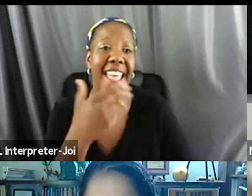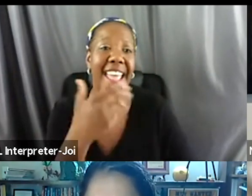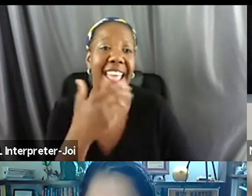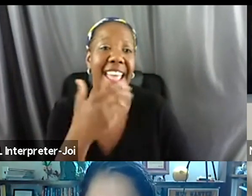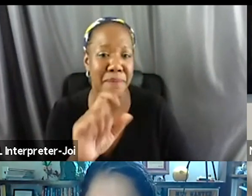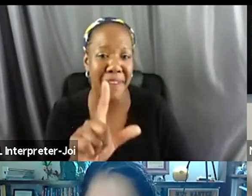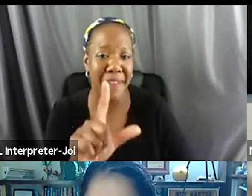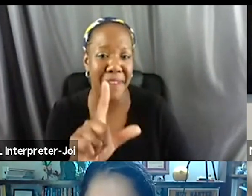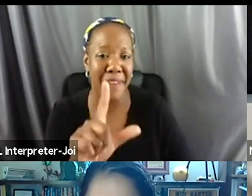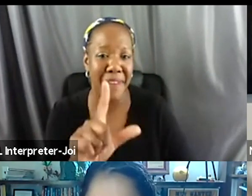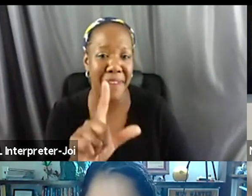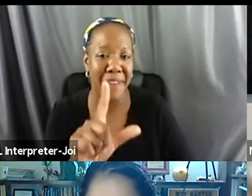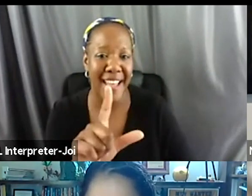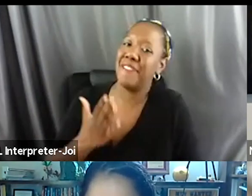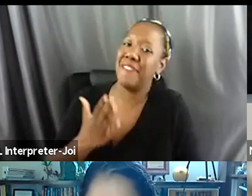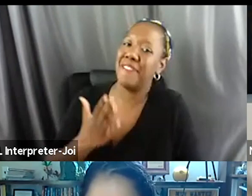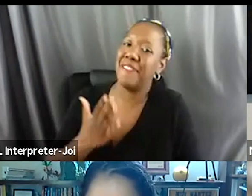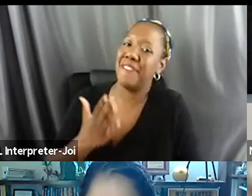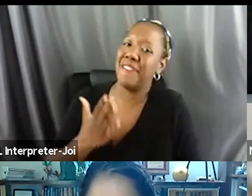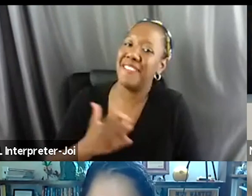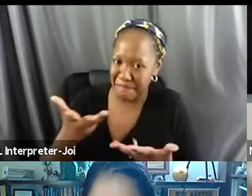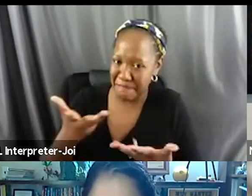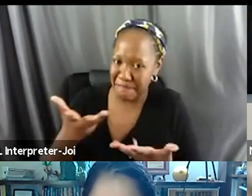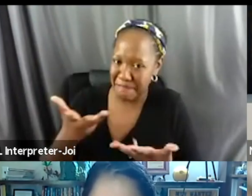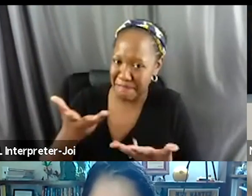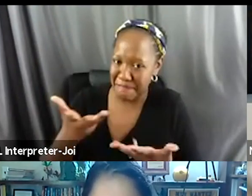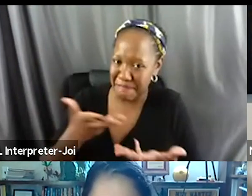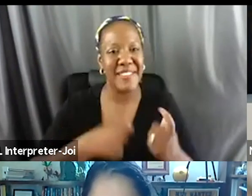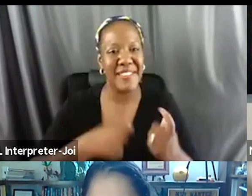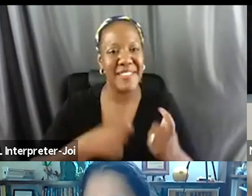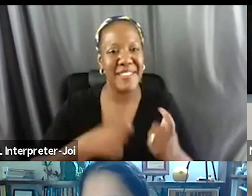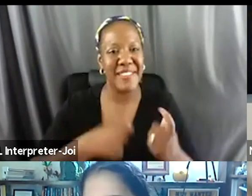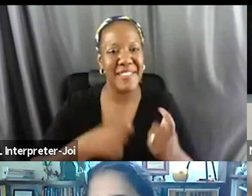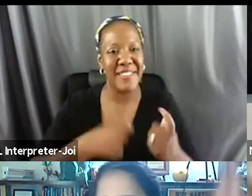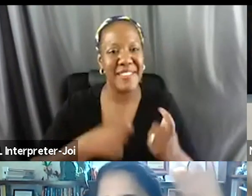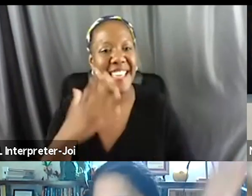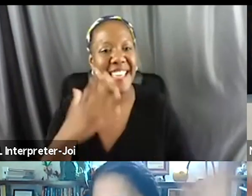Michael, happy, again. Marguerite. Thank you, everyone. All right, have a good one. Thanks for coming,